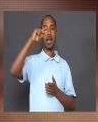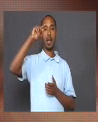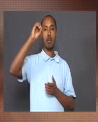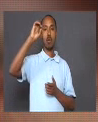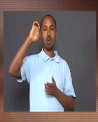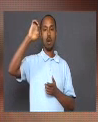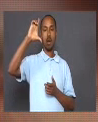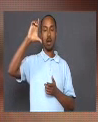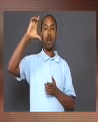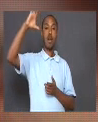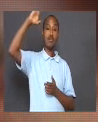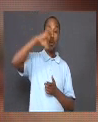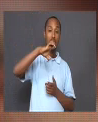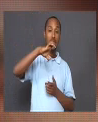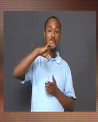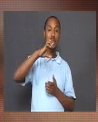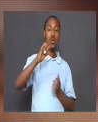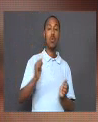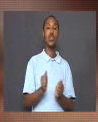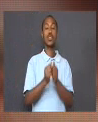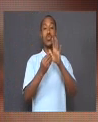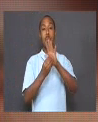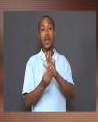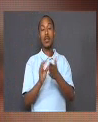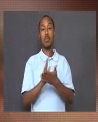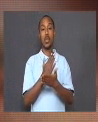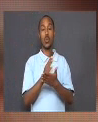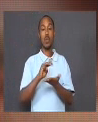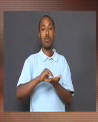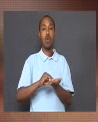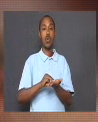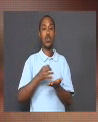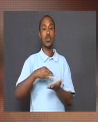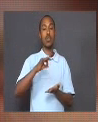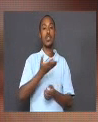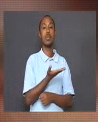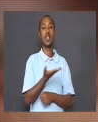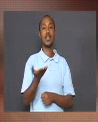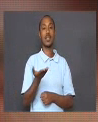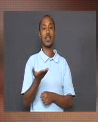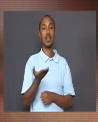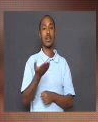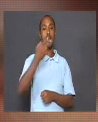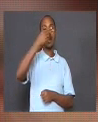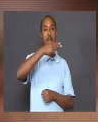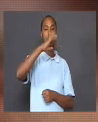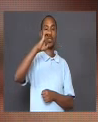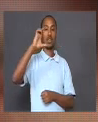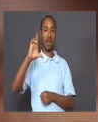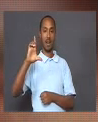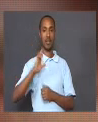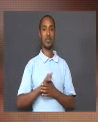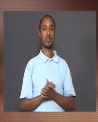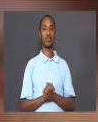Dipole-dipole forces would be dominant between the molecules of the substance hydrogen